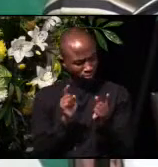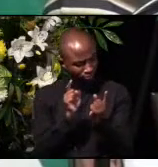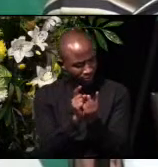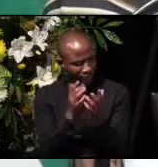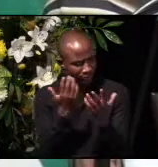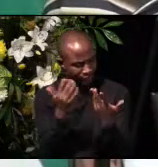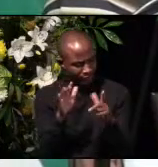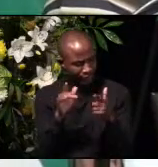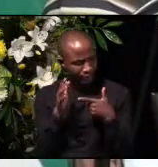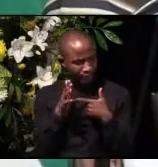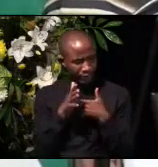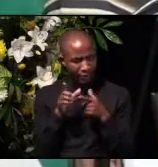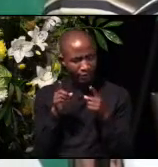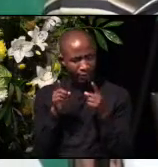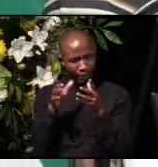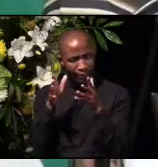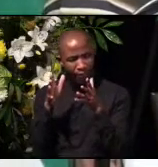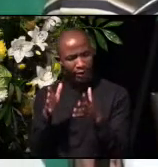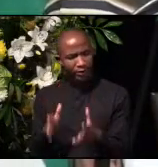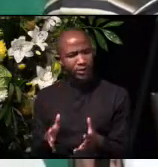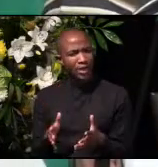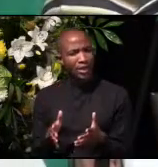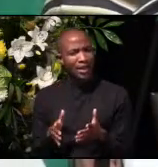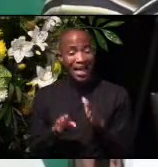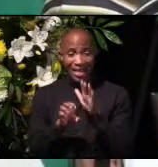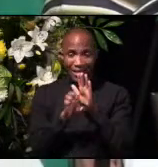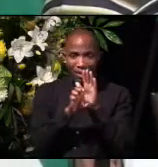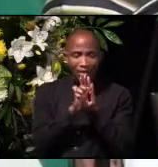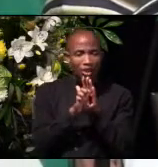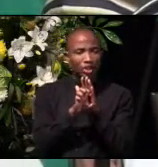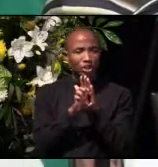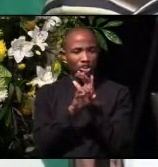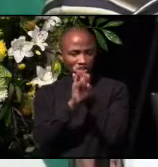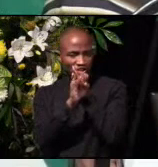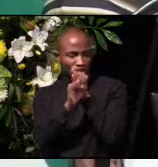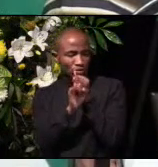director of Ethics Institute